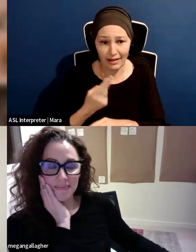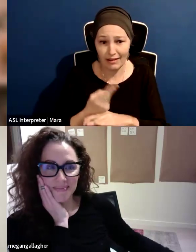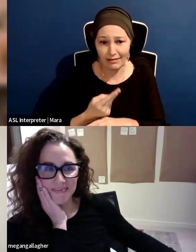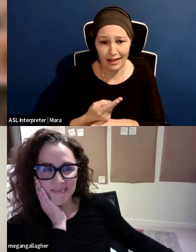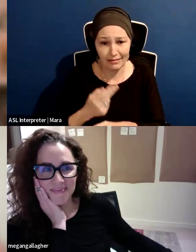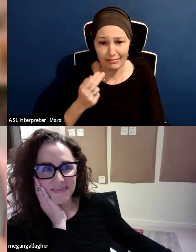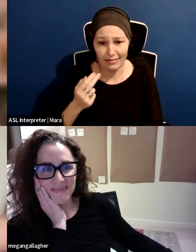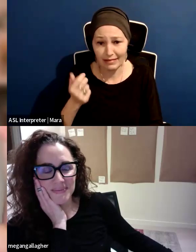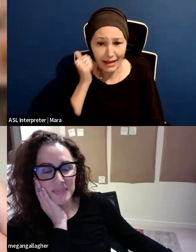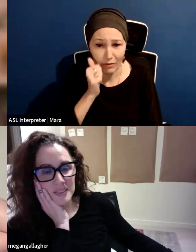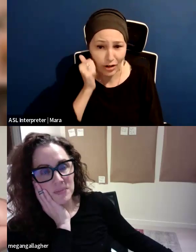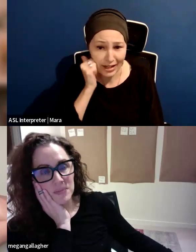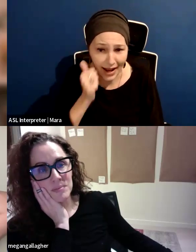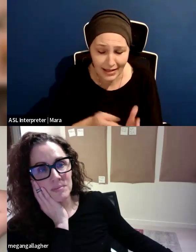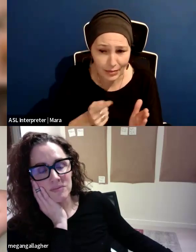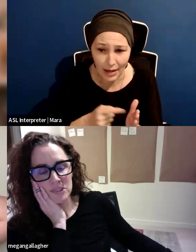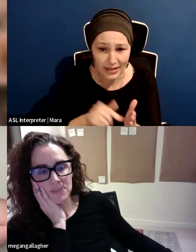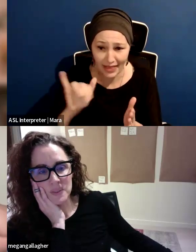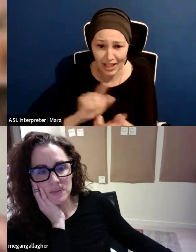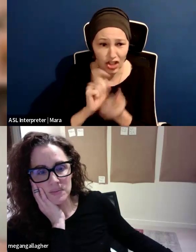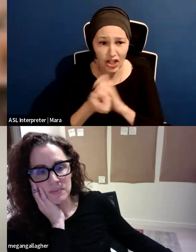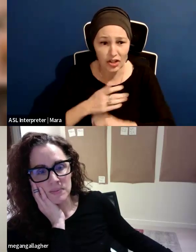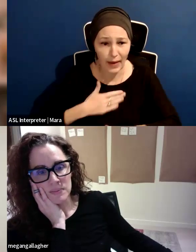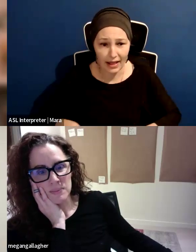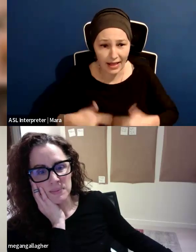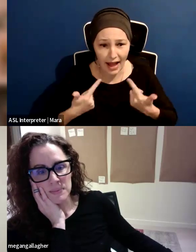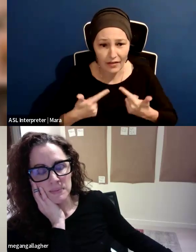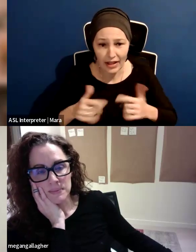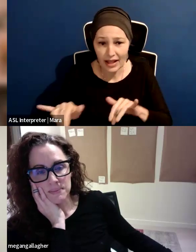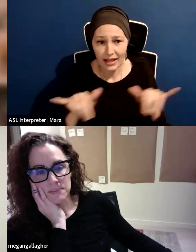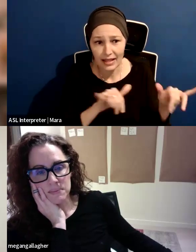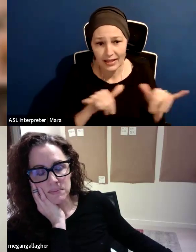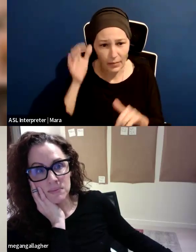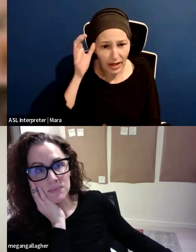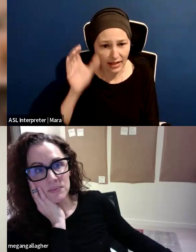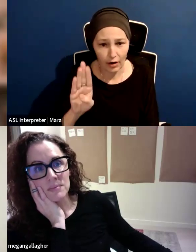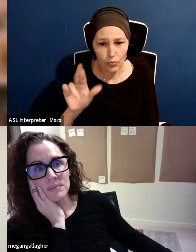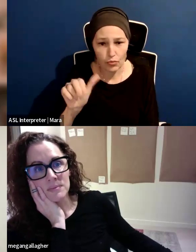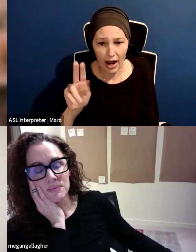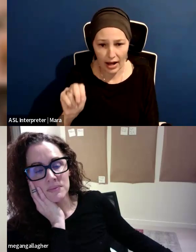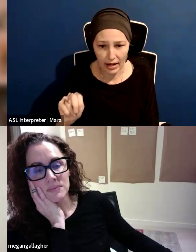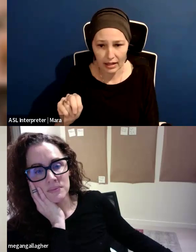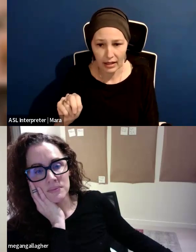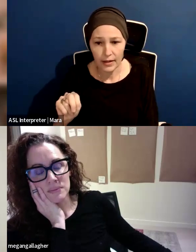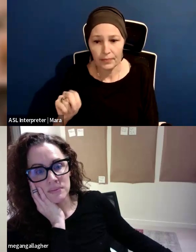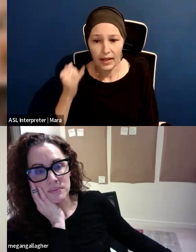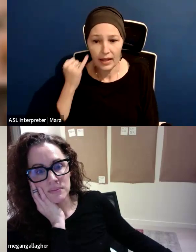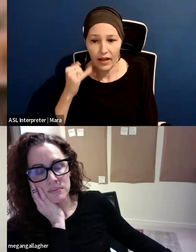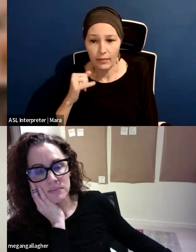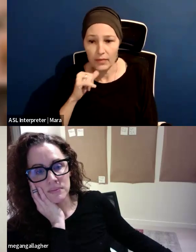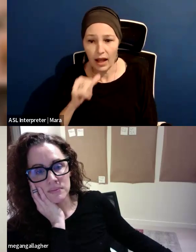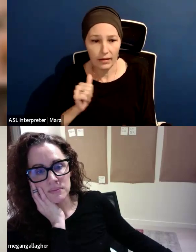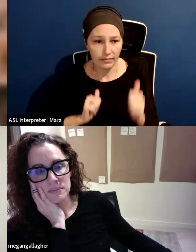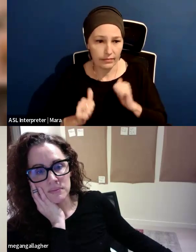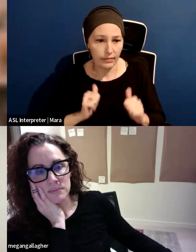Like, and like for example, I'm doing a play right now, and usually when I'm doing a play, I am in bed when I'm not on stage. I have to be